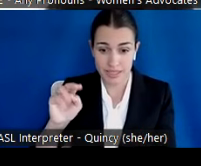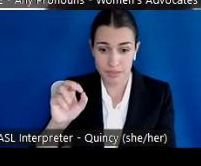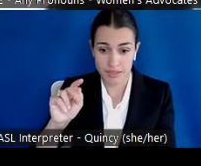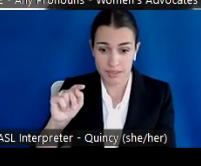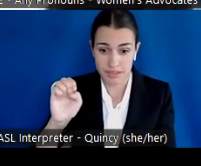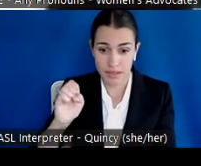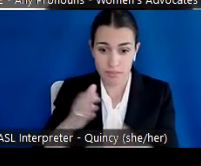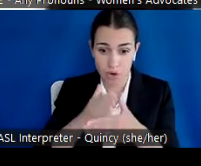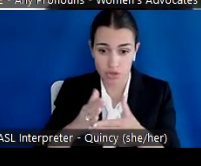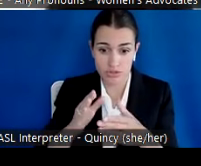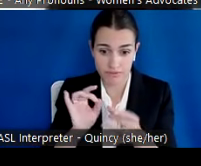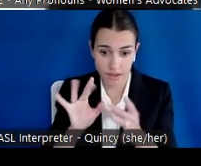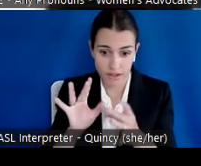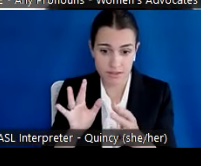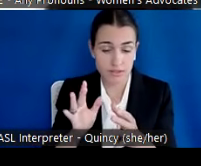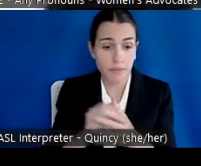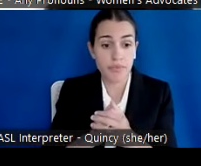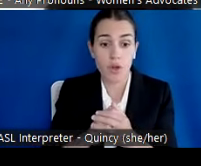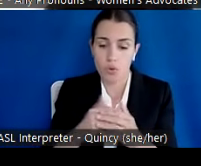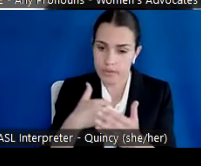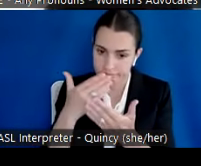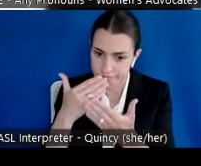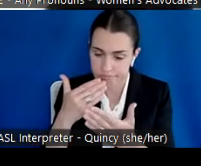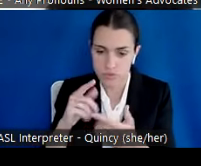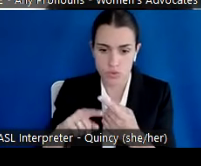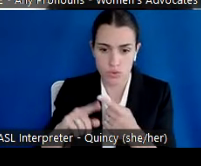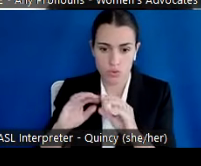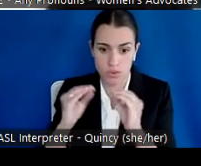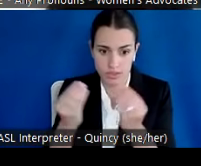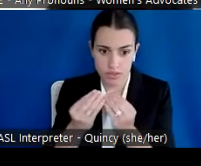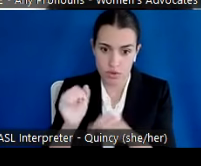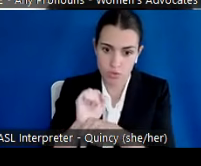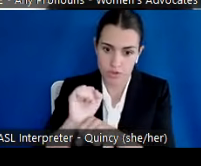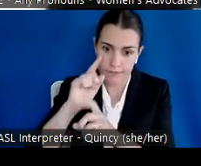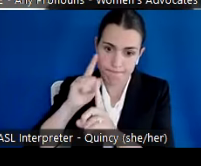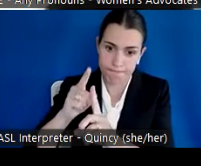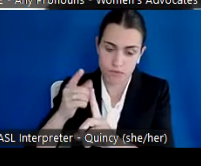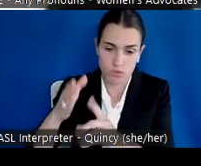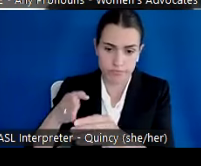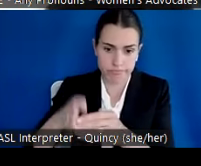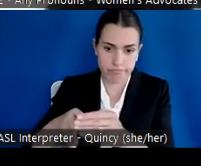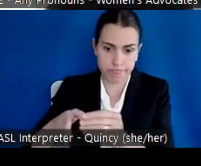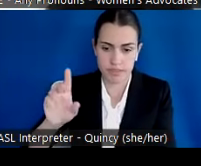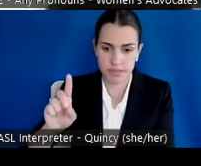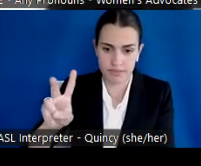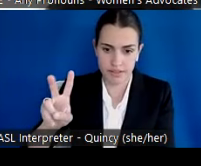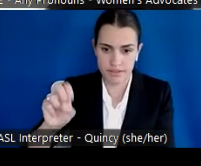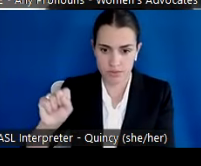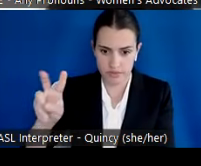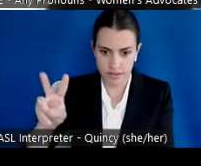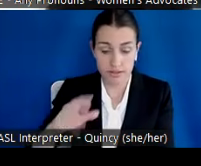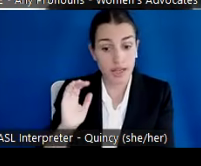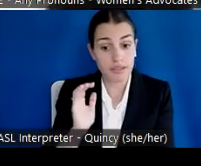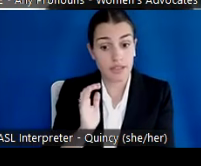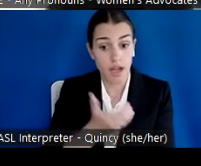Indigenous-led organizations who are working each day towards a world without domestic and sexual violence. And as an